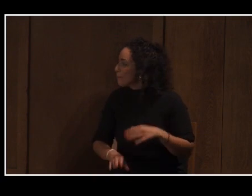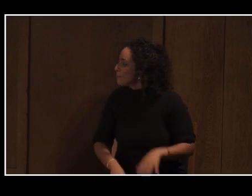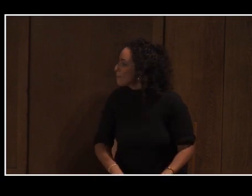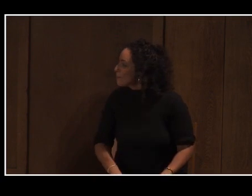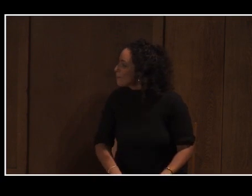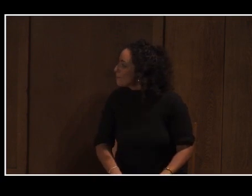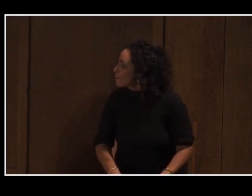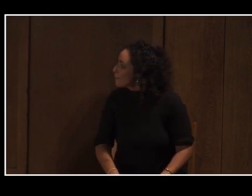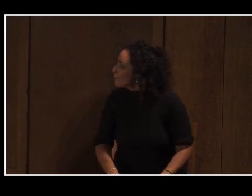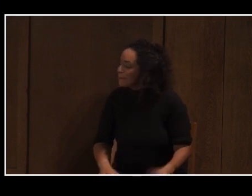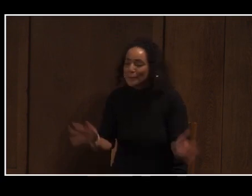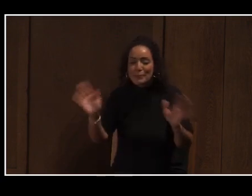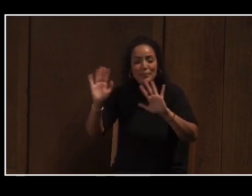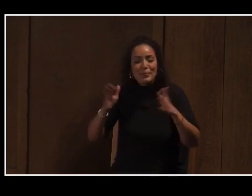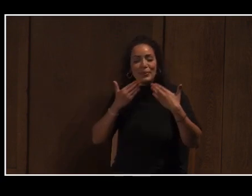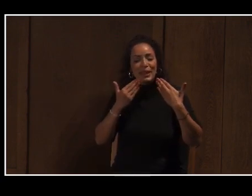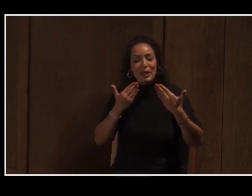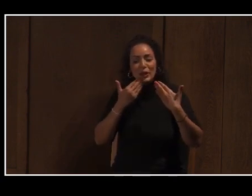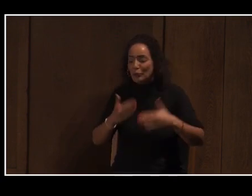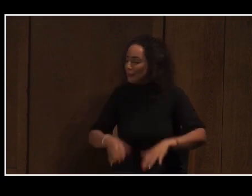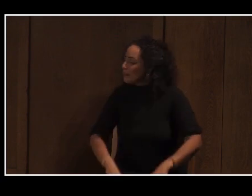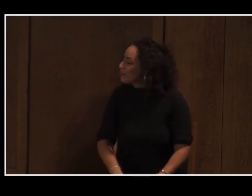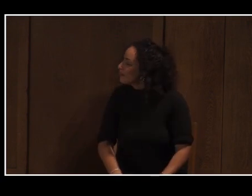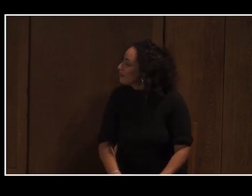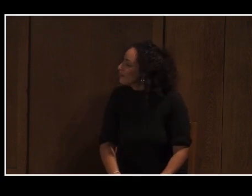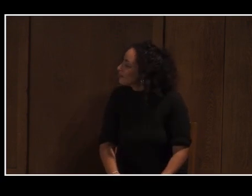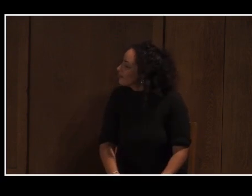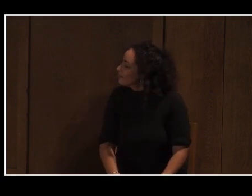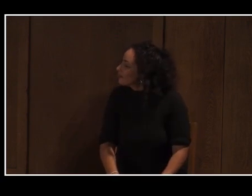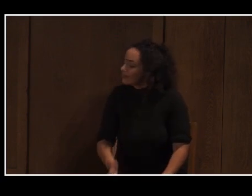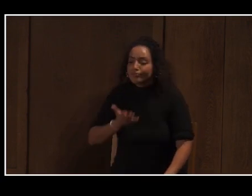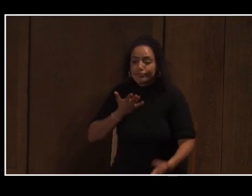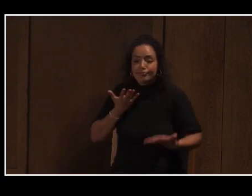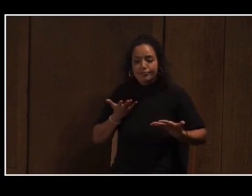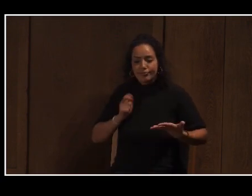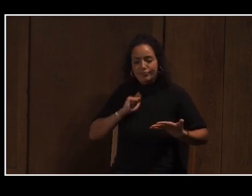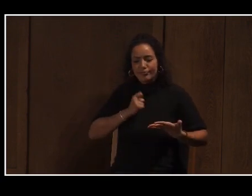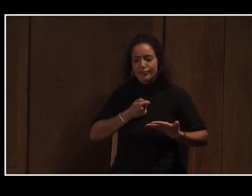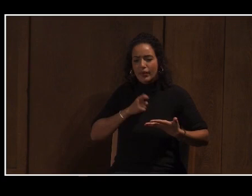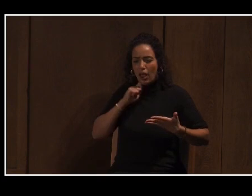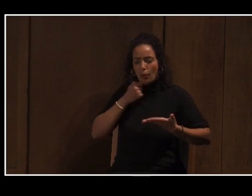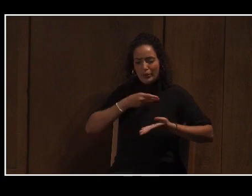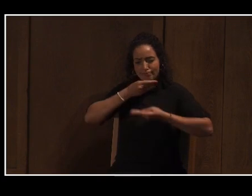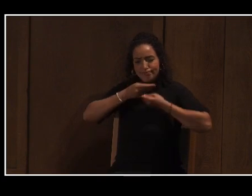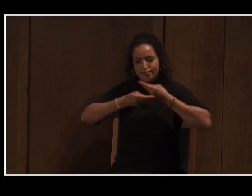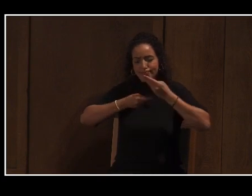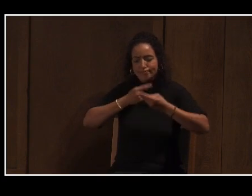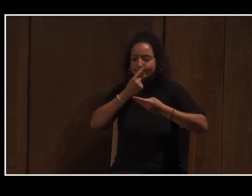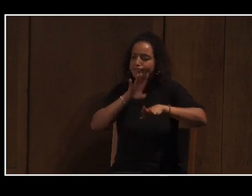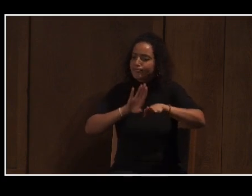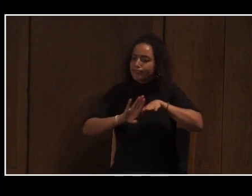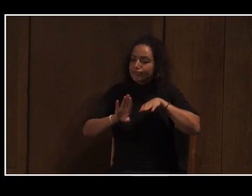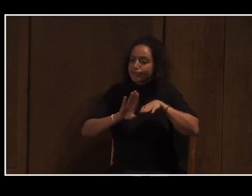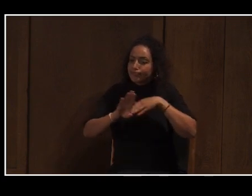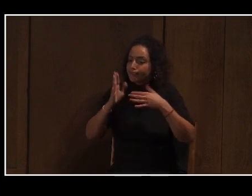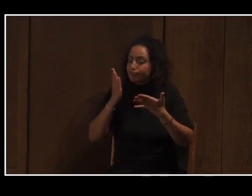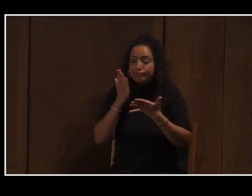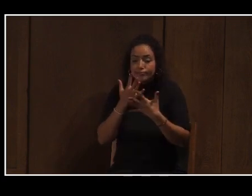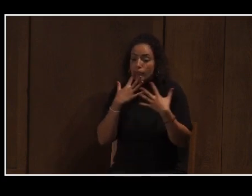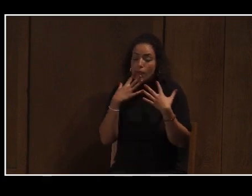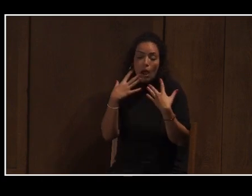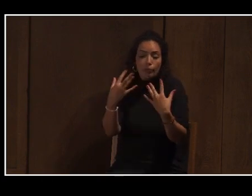Thanks so much, Sarah. So just going to guide you through a practice. It's totally